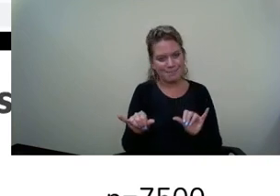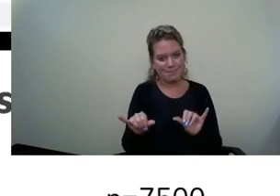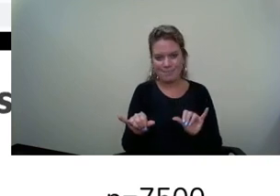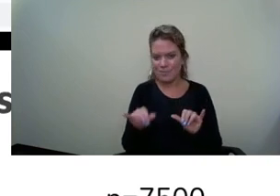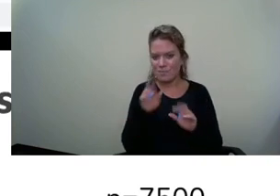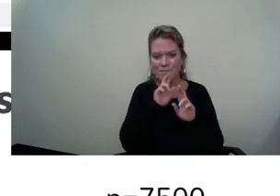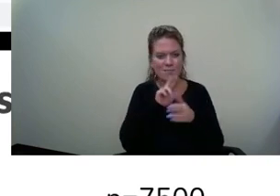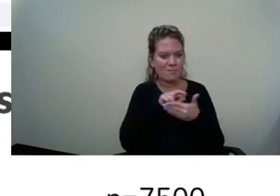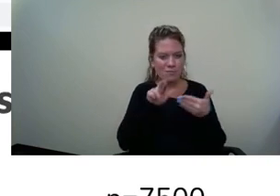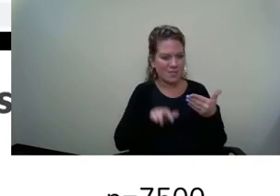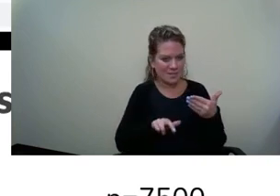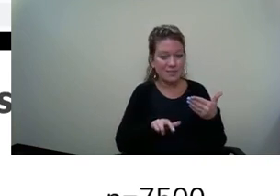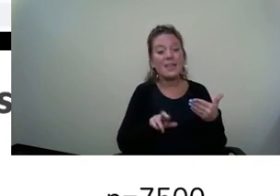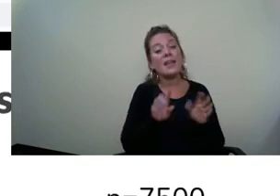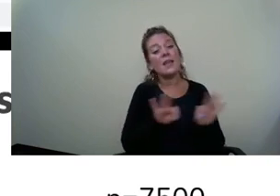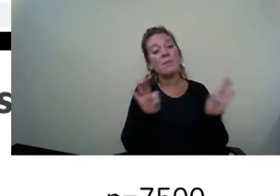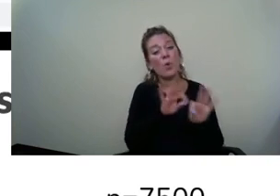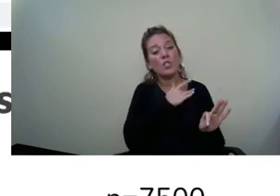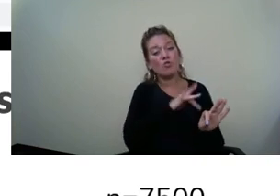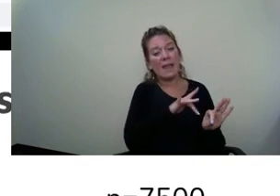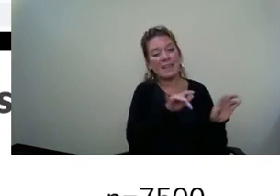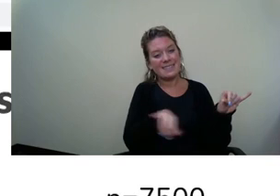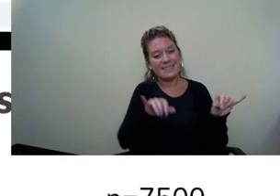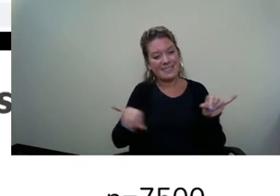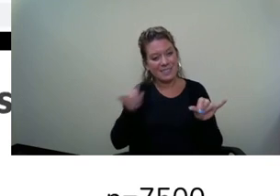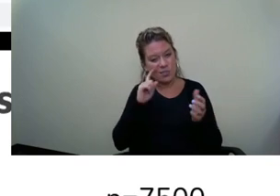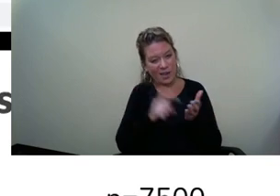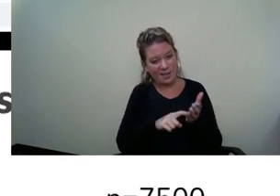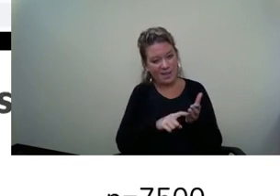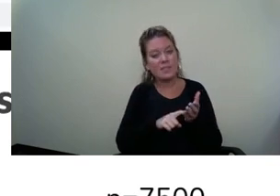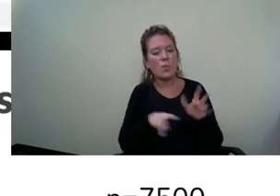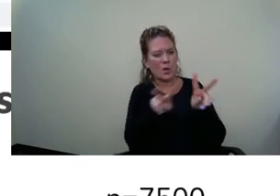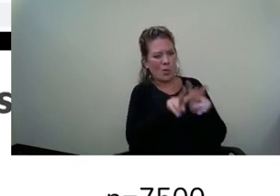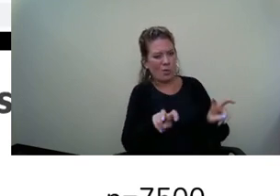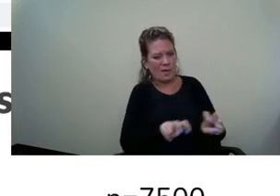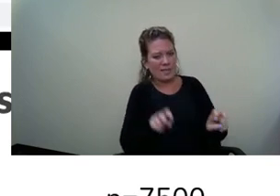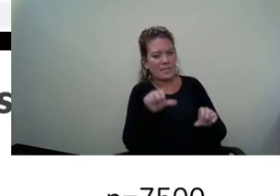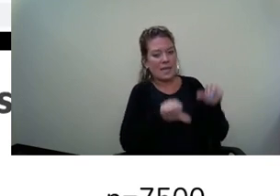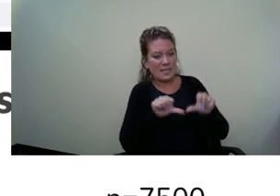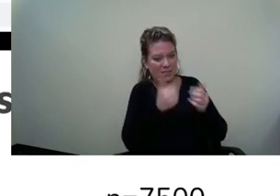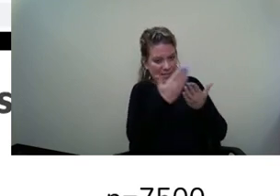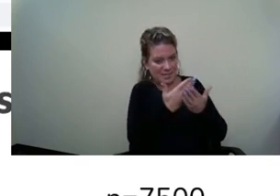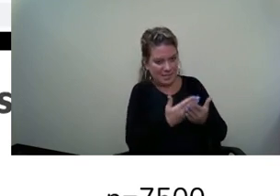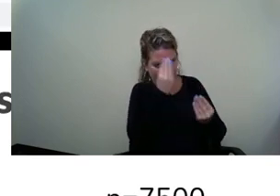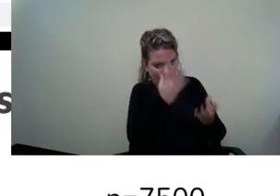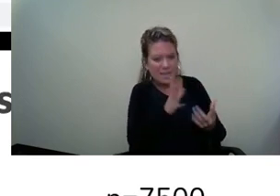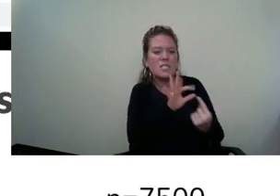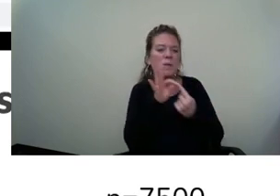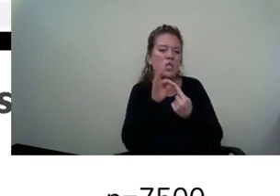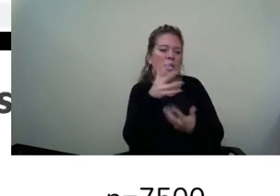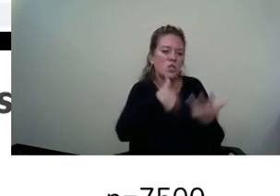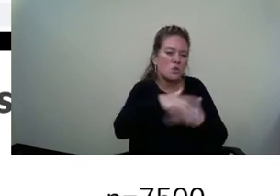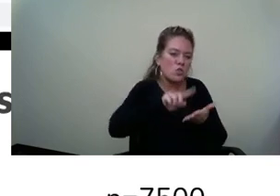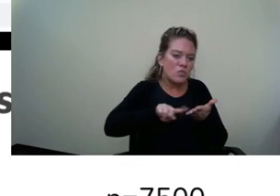And I think a really important trend to recognize here is that when you guys are looking at scientific data, especially in social research or